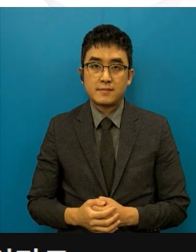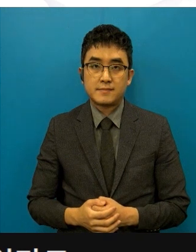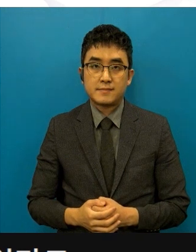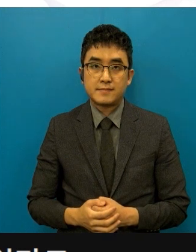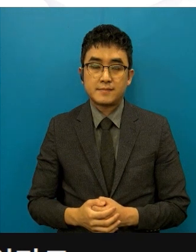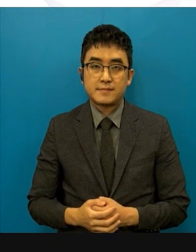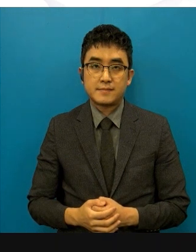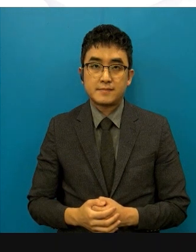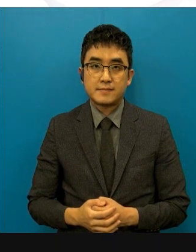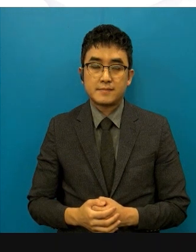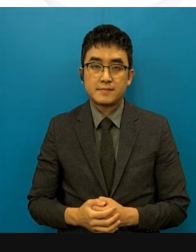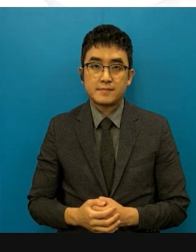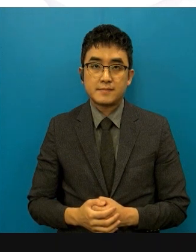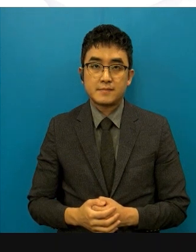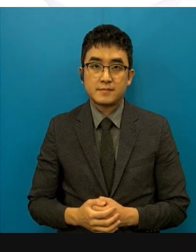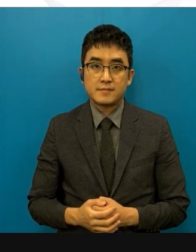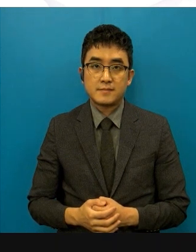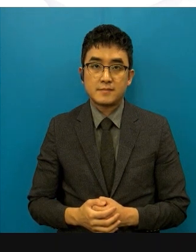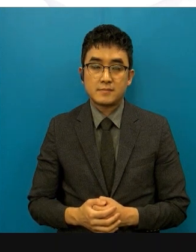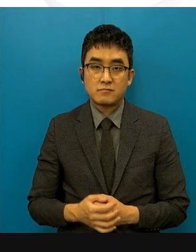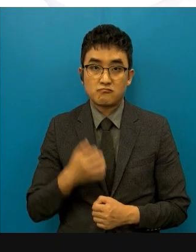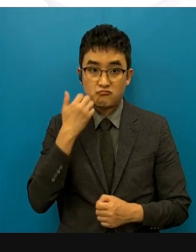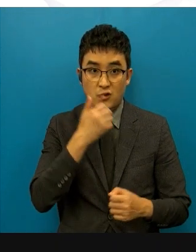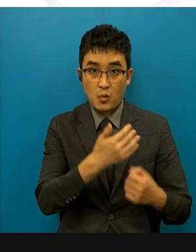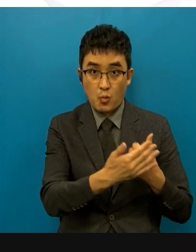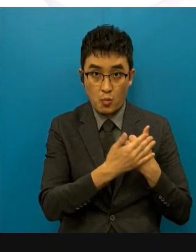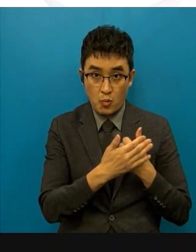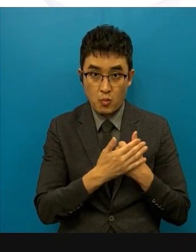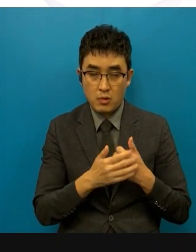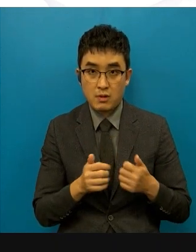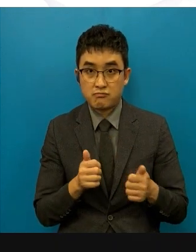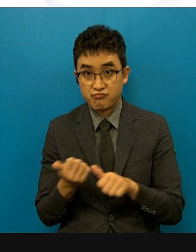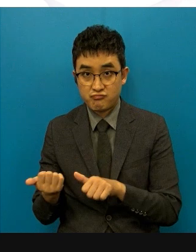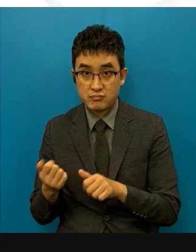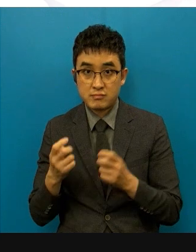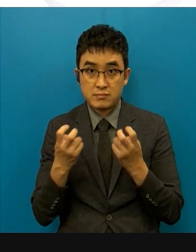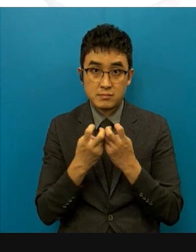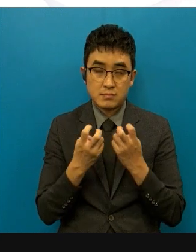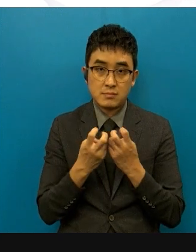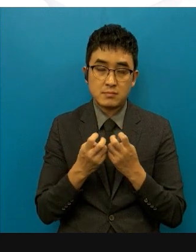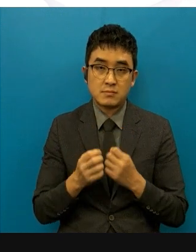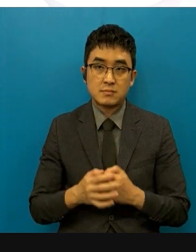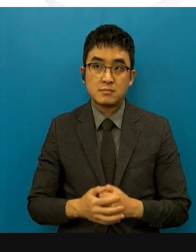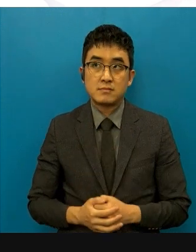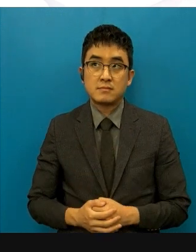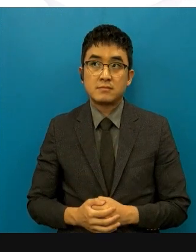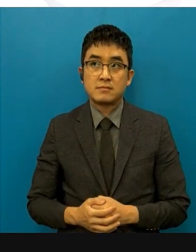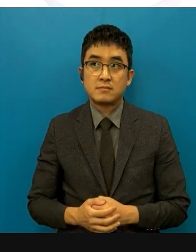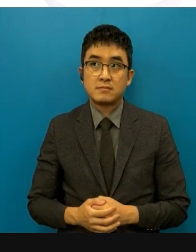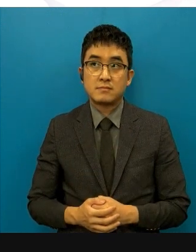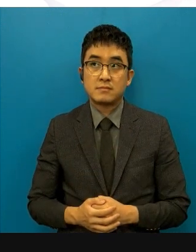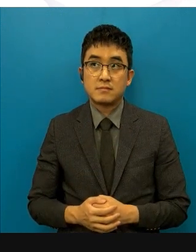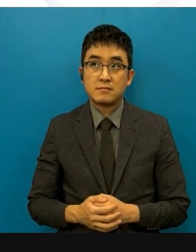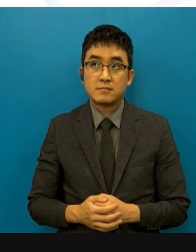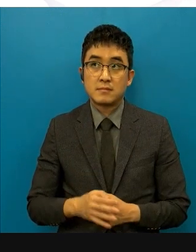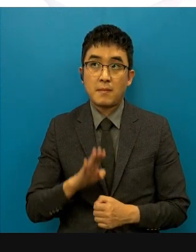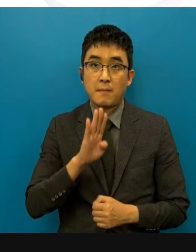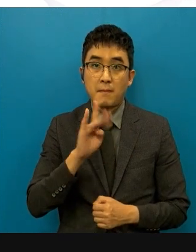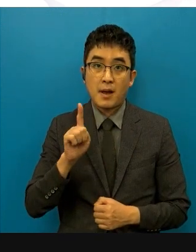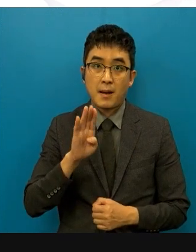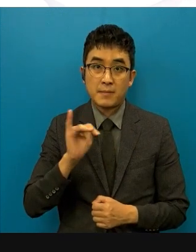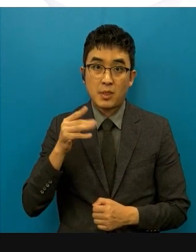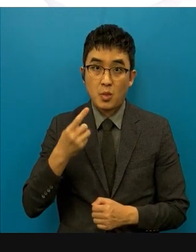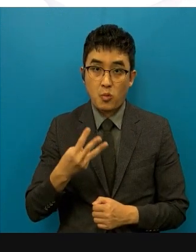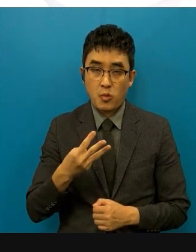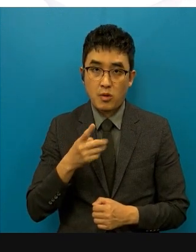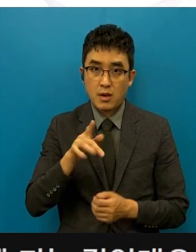is bound to prescription. A physician has to prescribe it. So there have been physicians who were prescribing